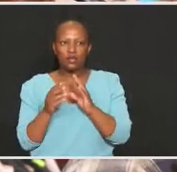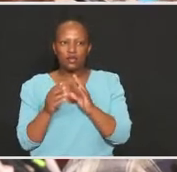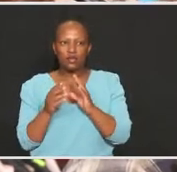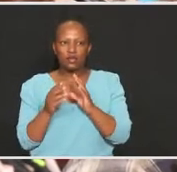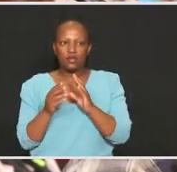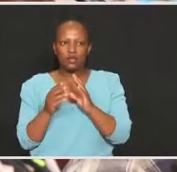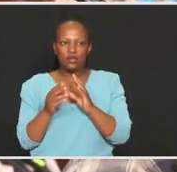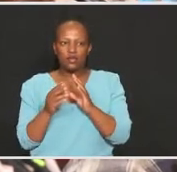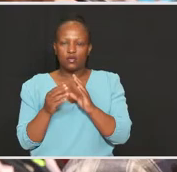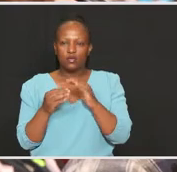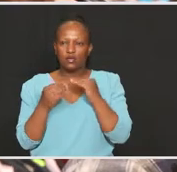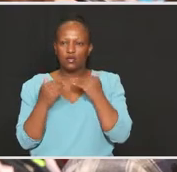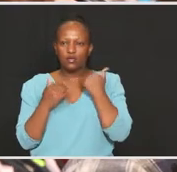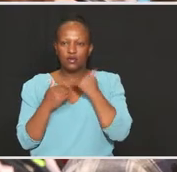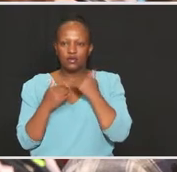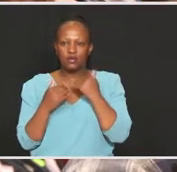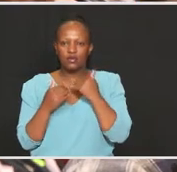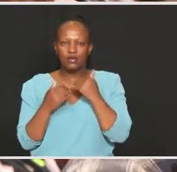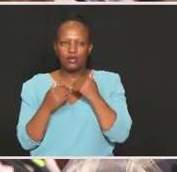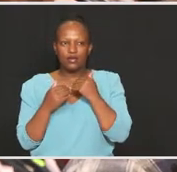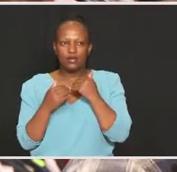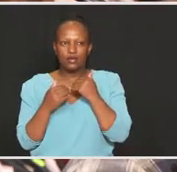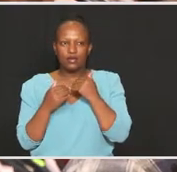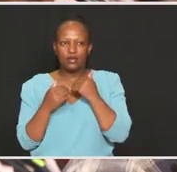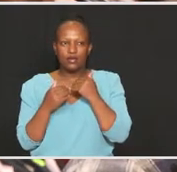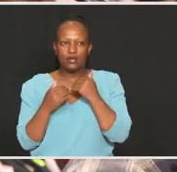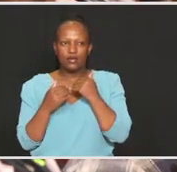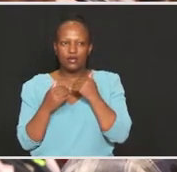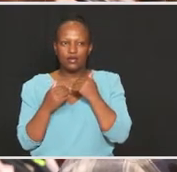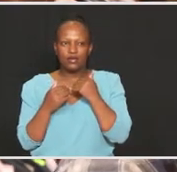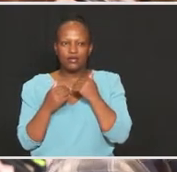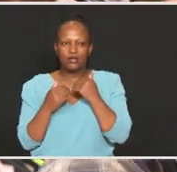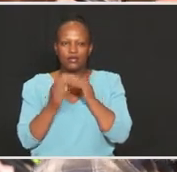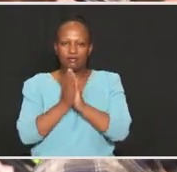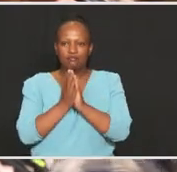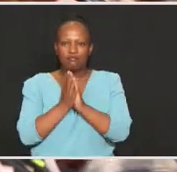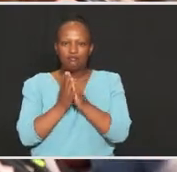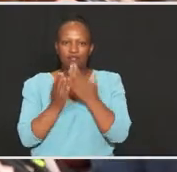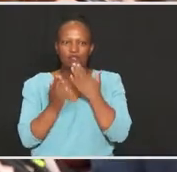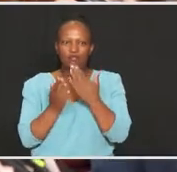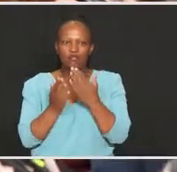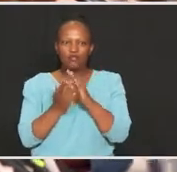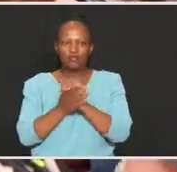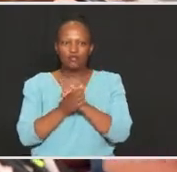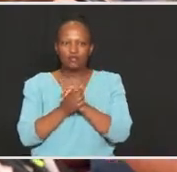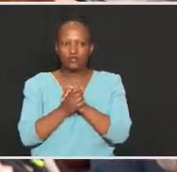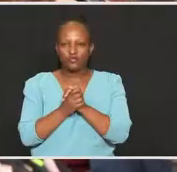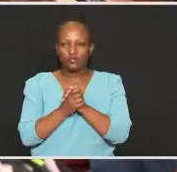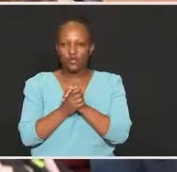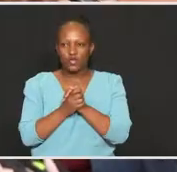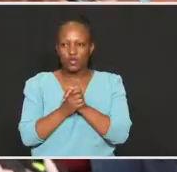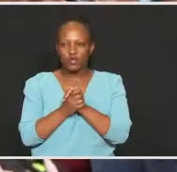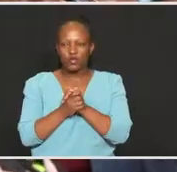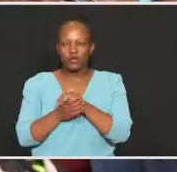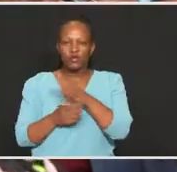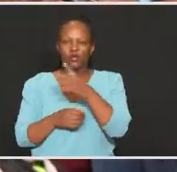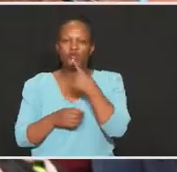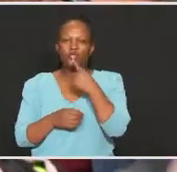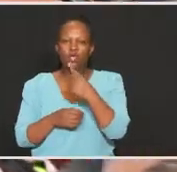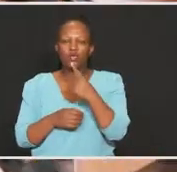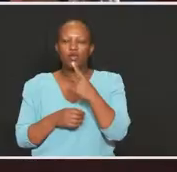out okay thank you thank you very much you said you partially support